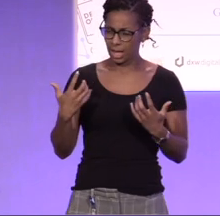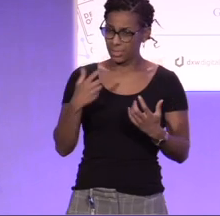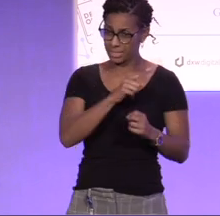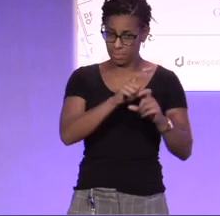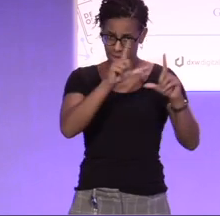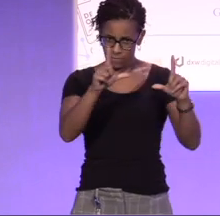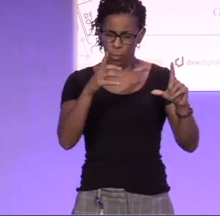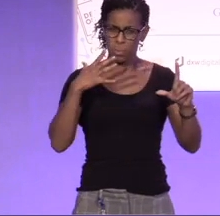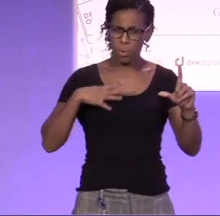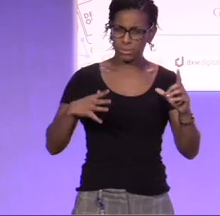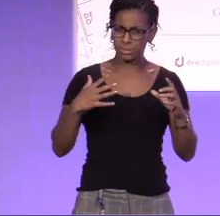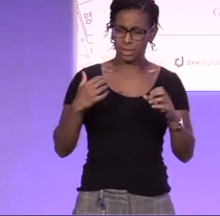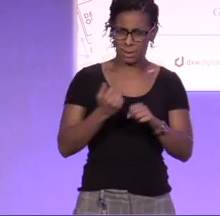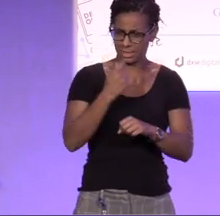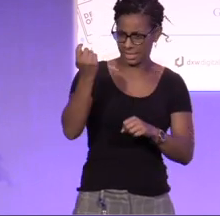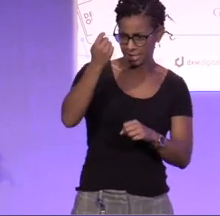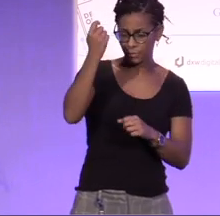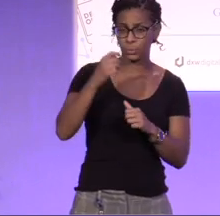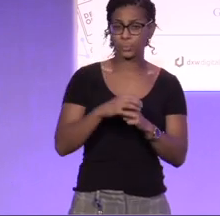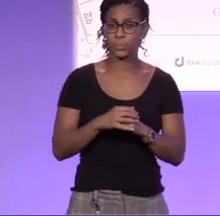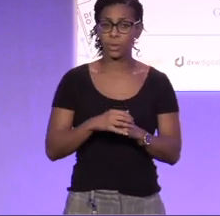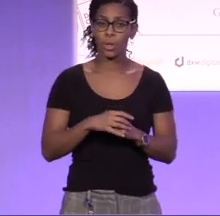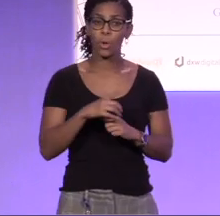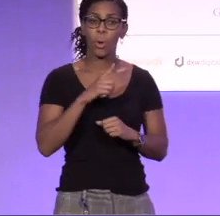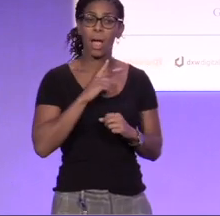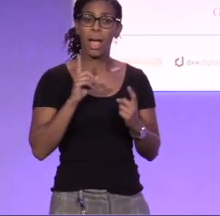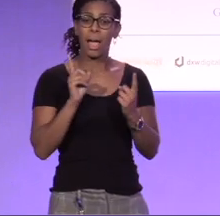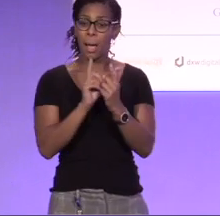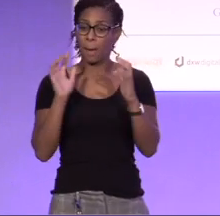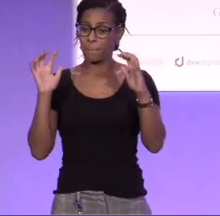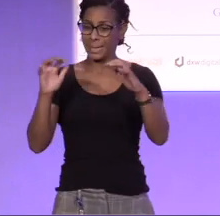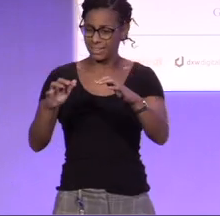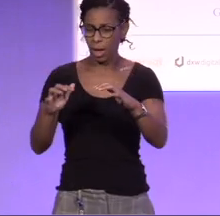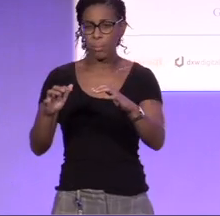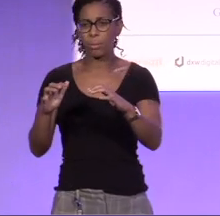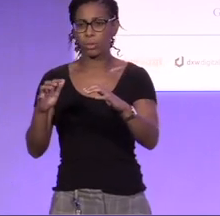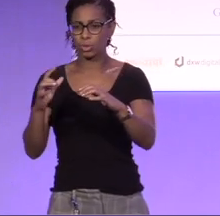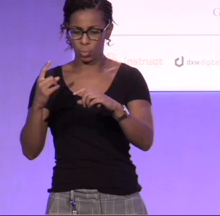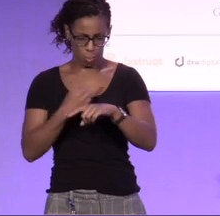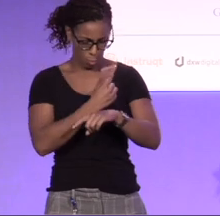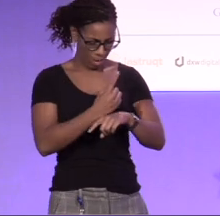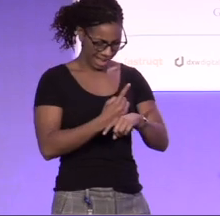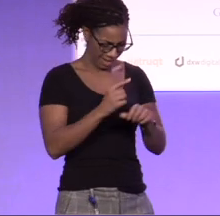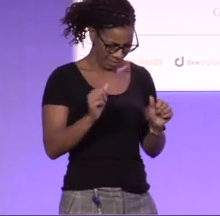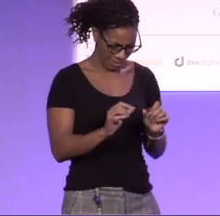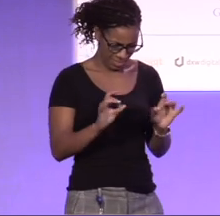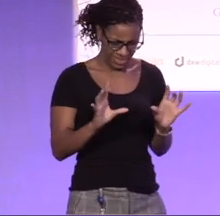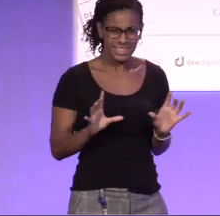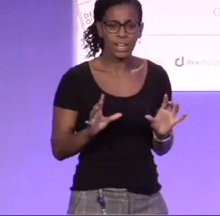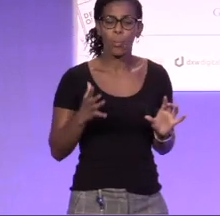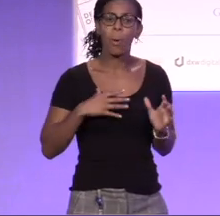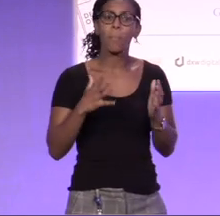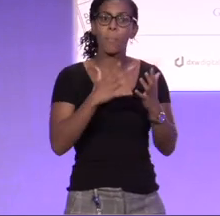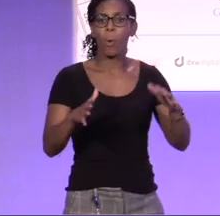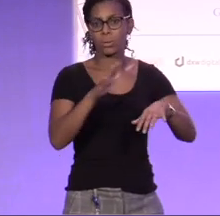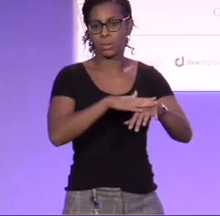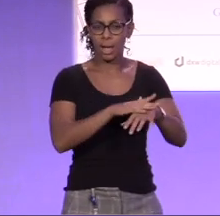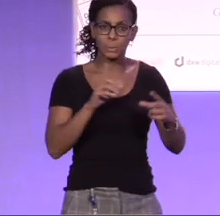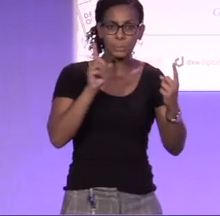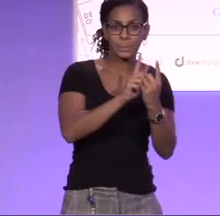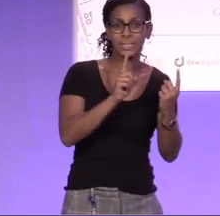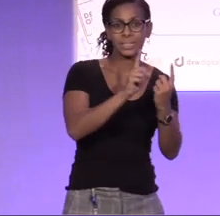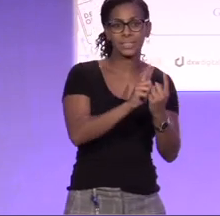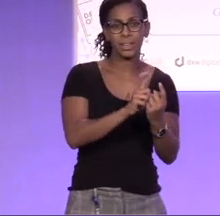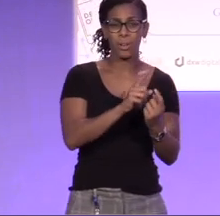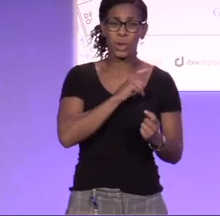love to spend more time together as Meetup Mates, more than just an hour before a meetup. And we understand that sometimes it's difficult to get to a nice venue